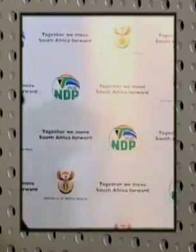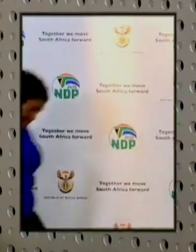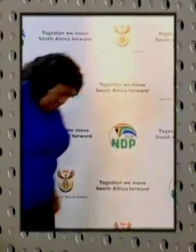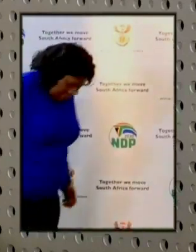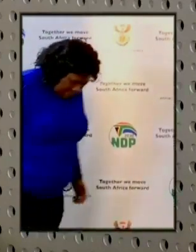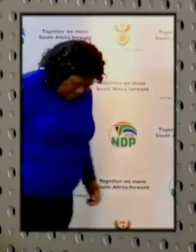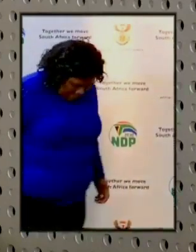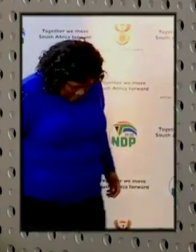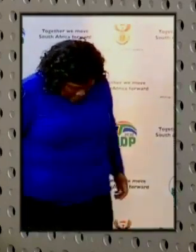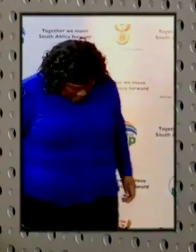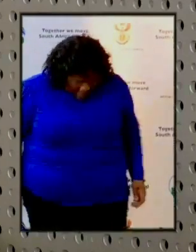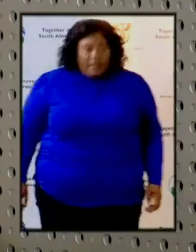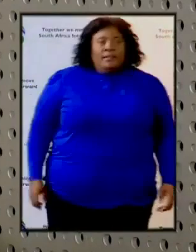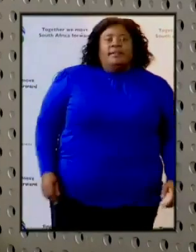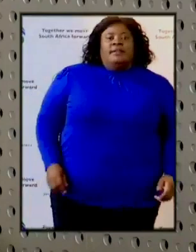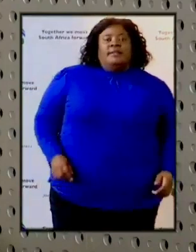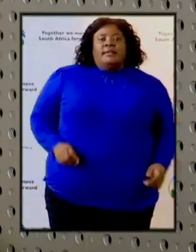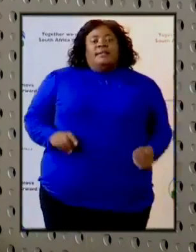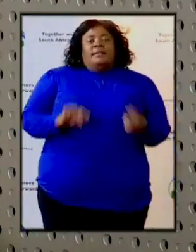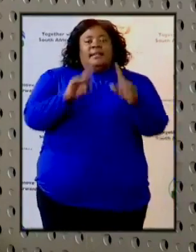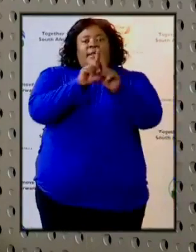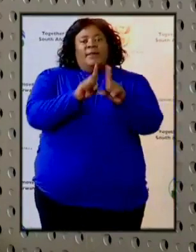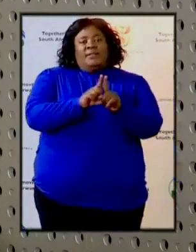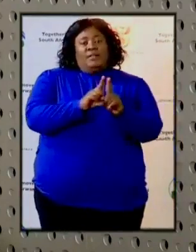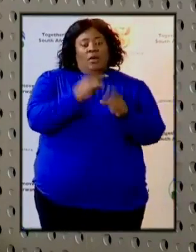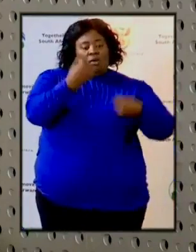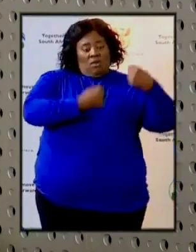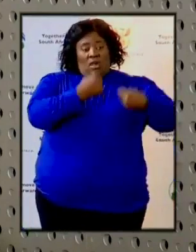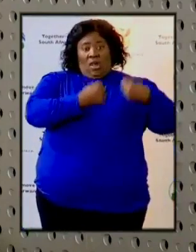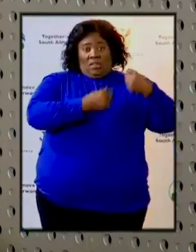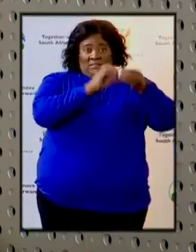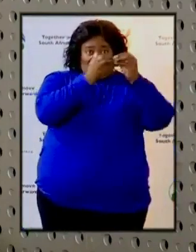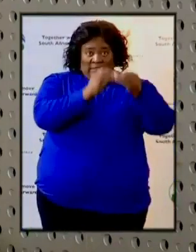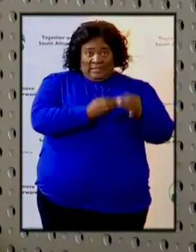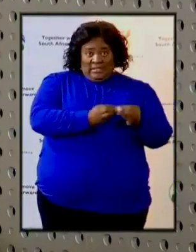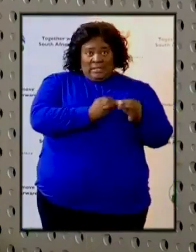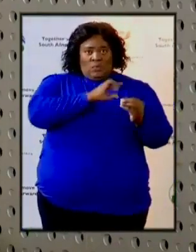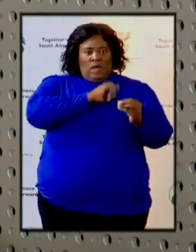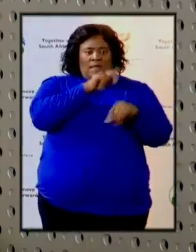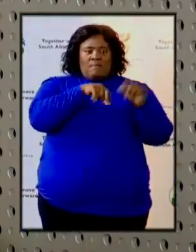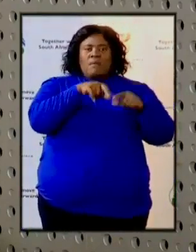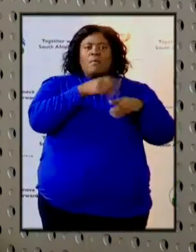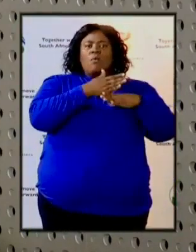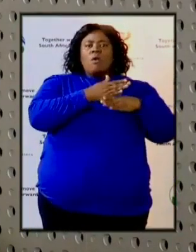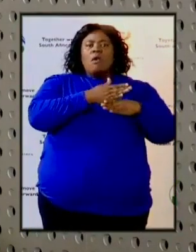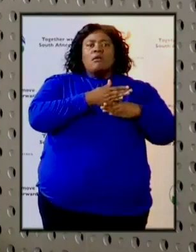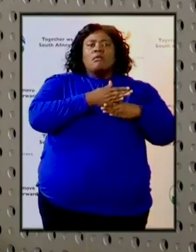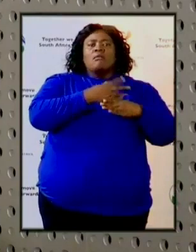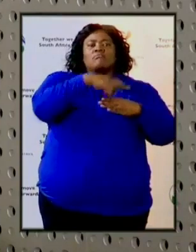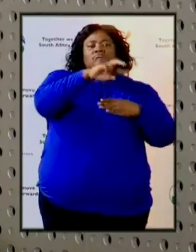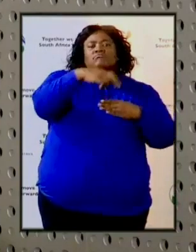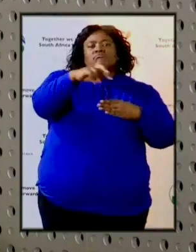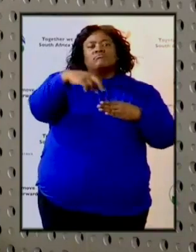repair for cars, people will be going to work and they will need their cars, tow